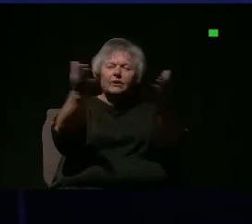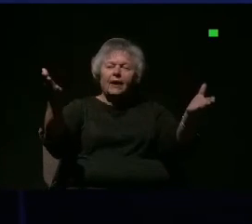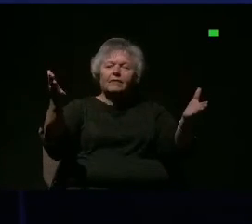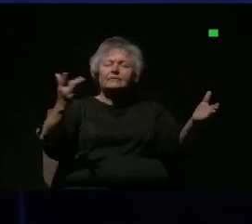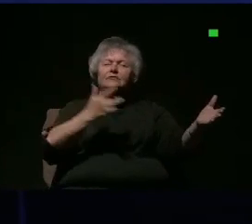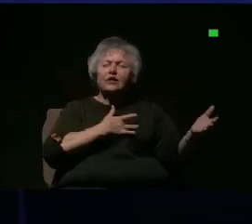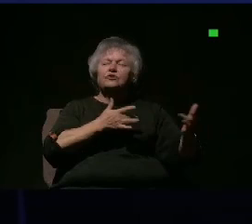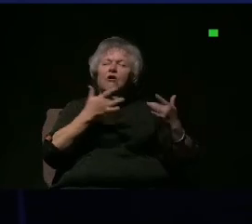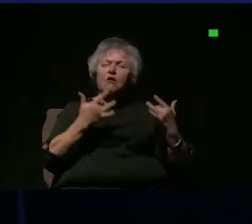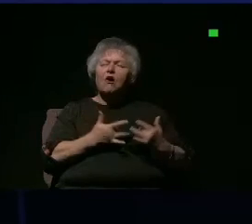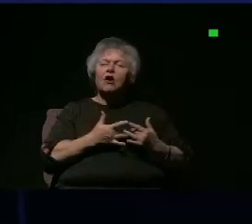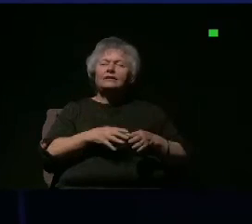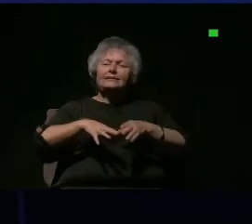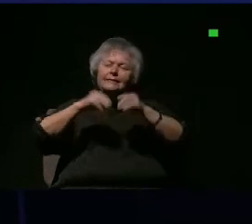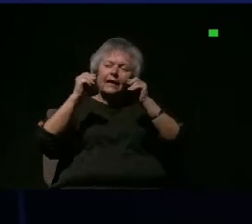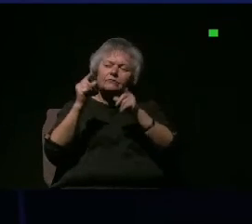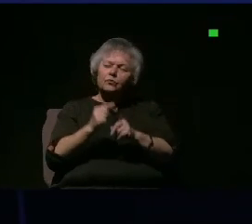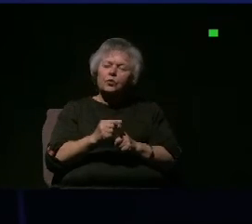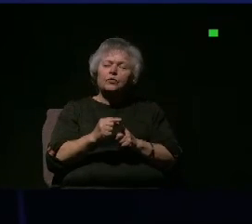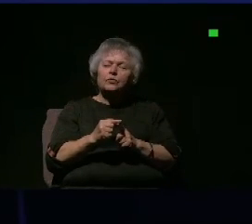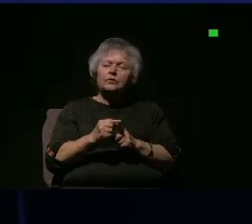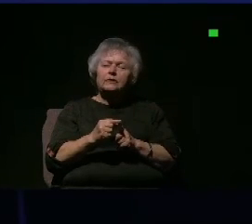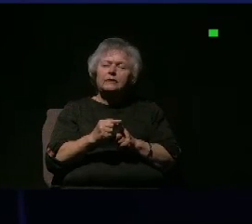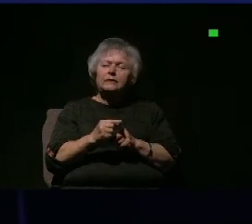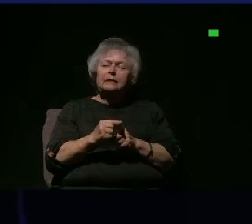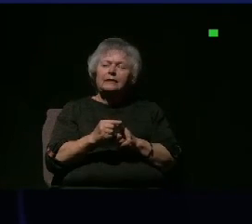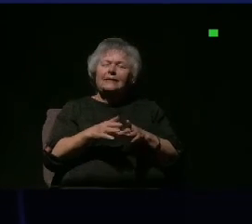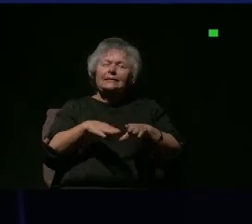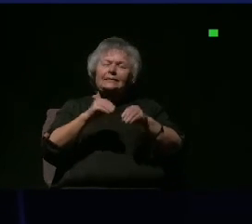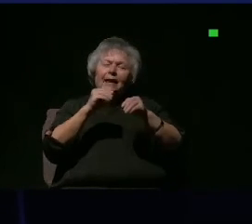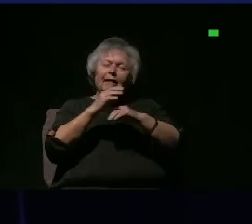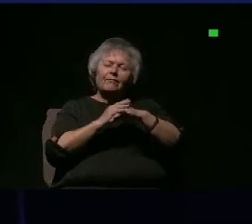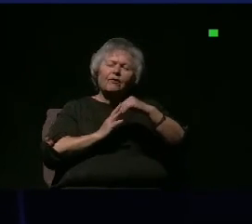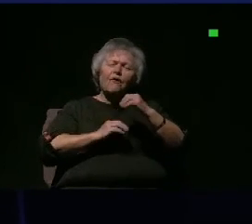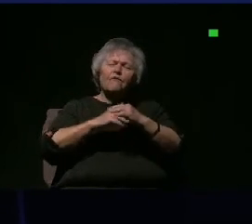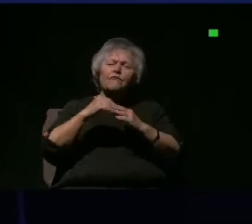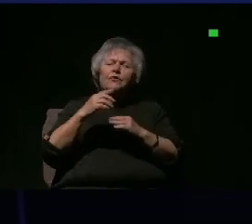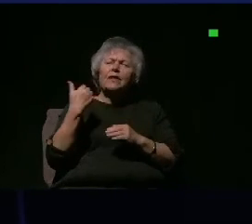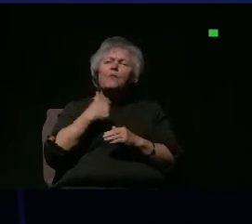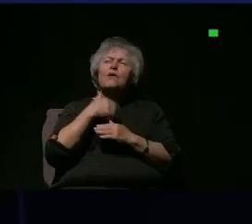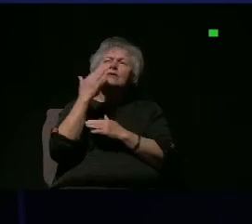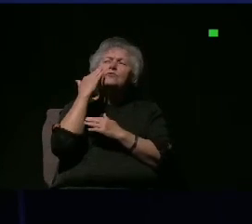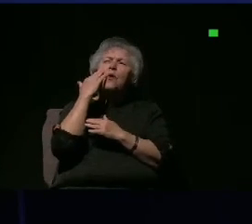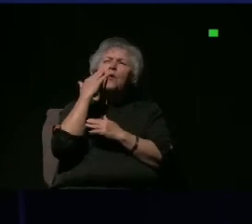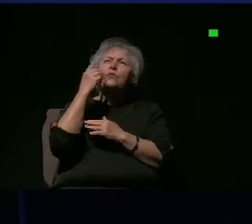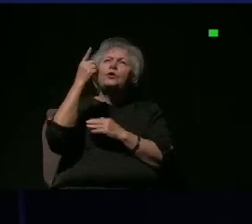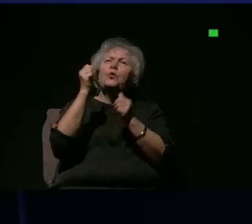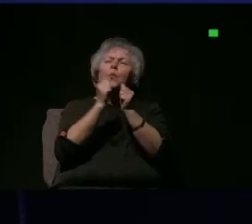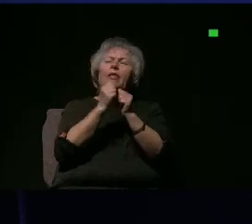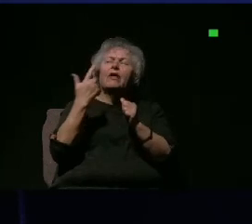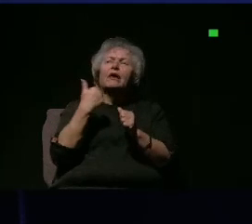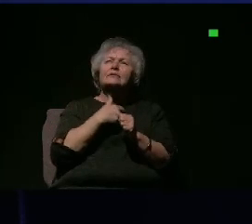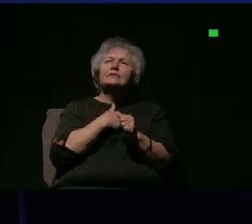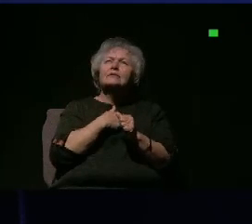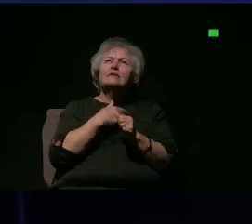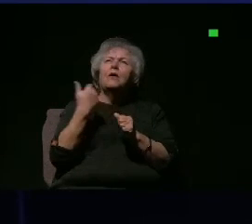and take the word, take the comfort that we know that you're with us in the marketplace,